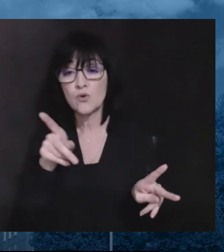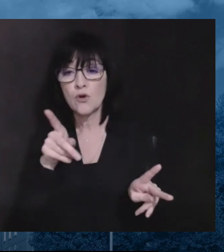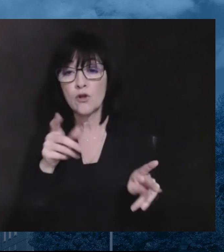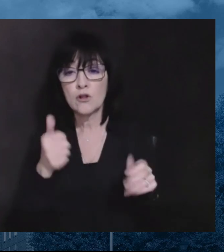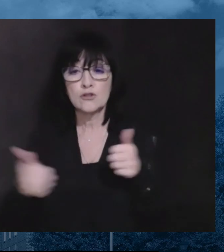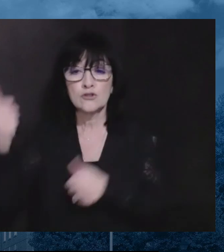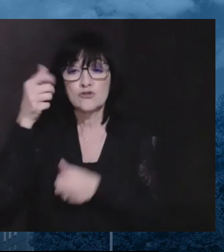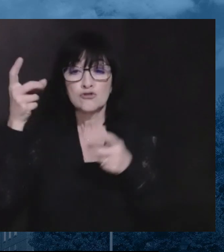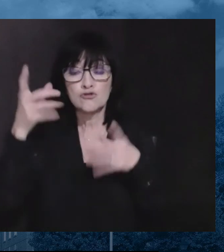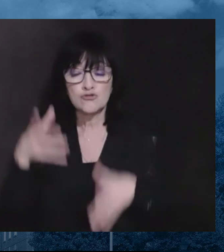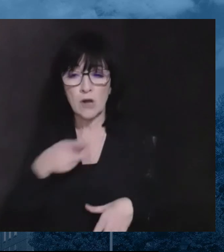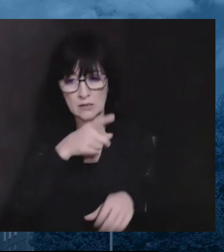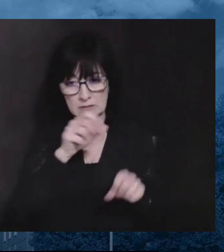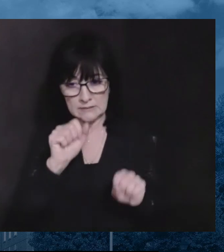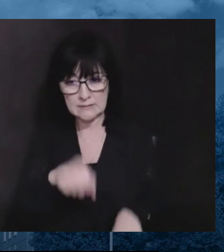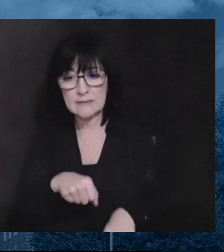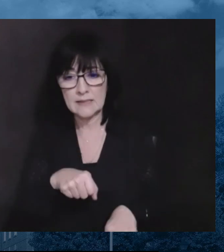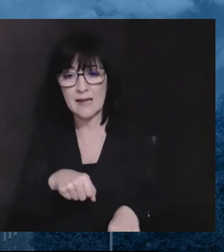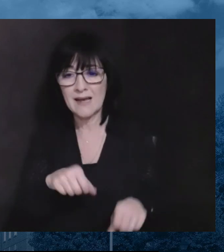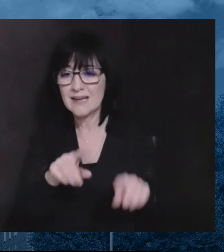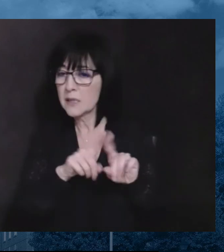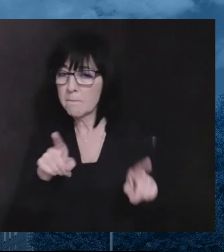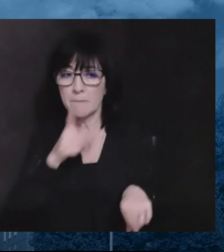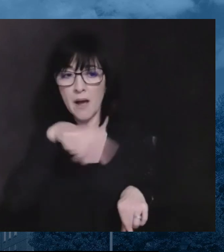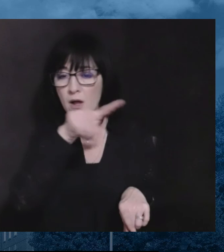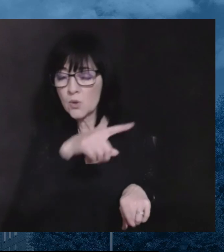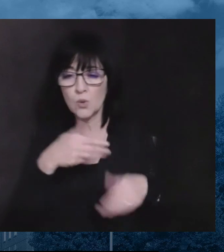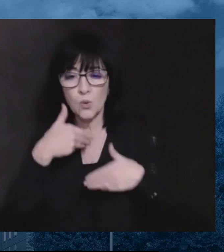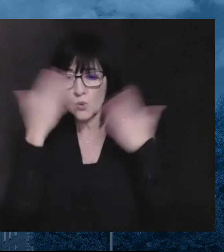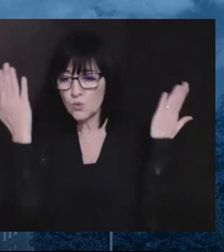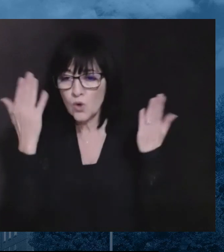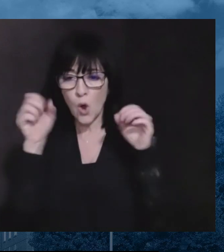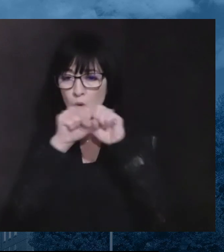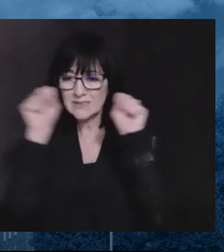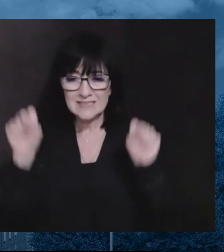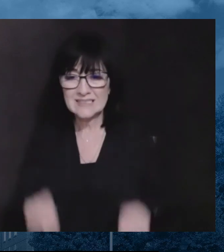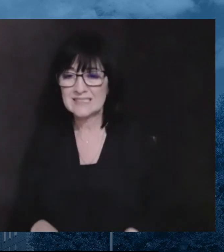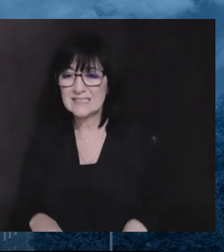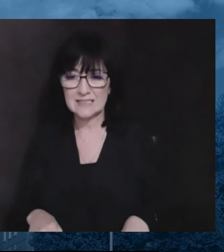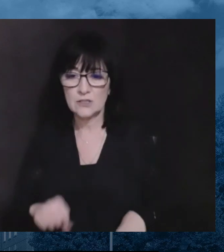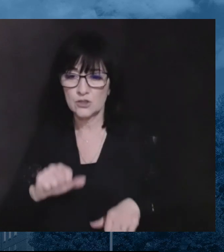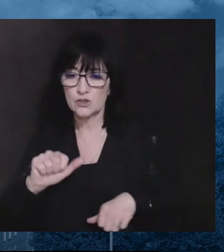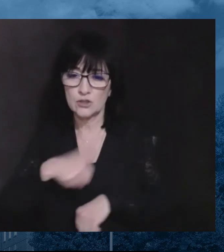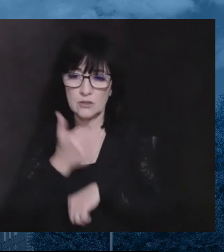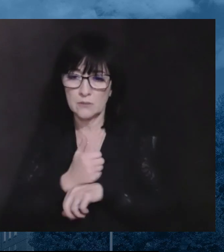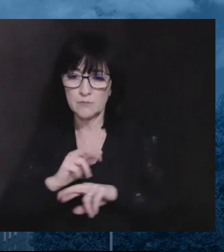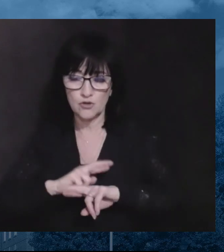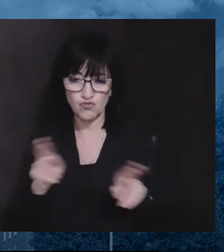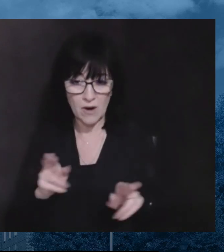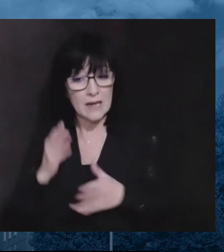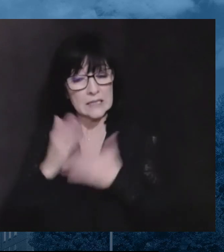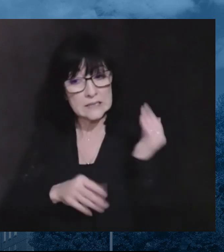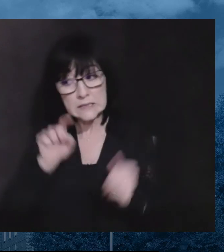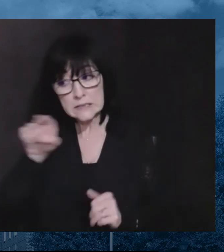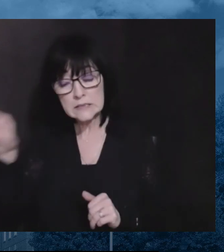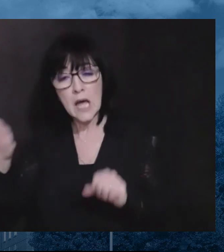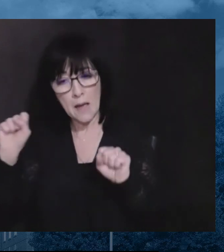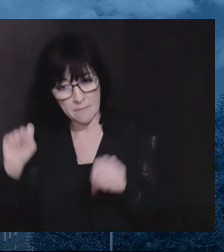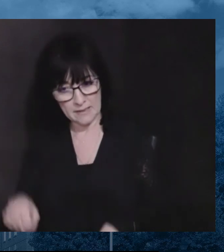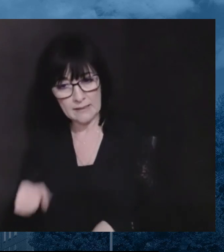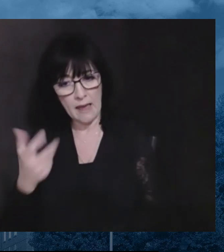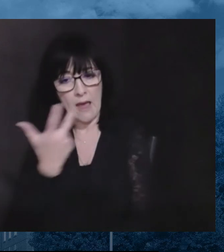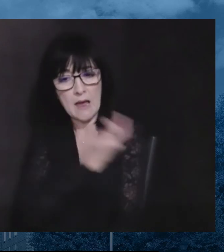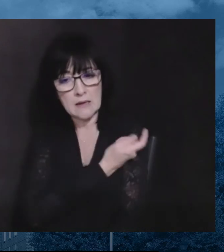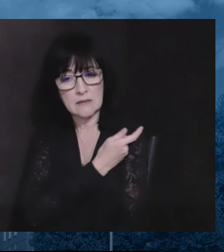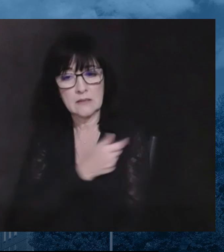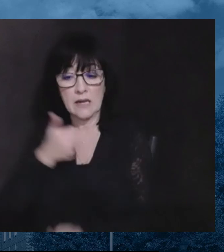the infrastructure in place to vaccinate. Many in 1A can vaccinate themselves and their own staff, but for those that don't,